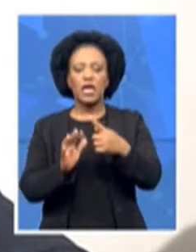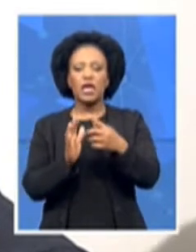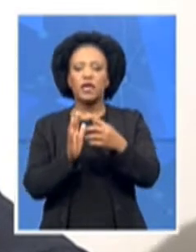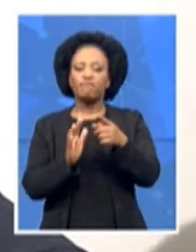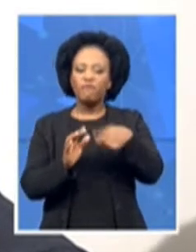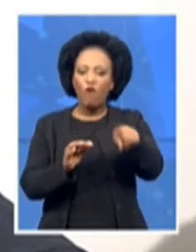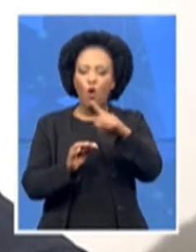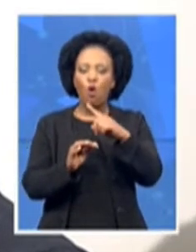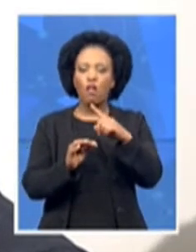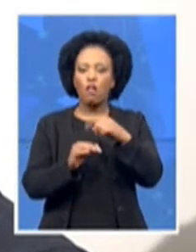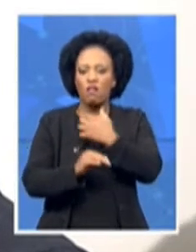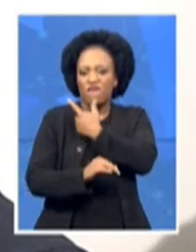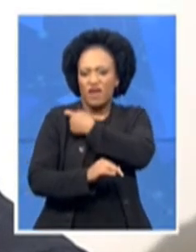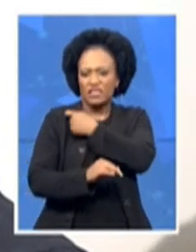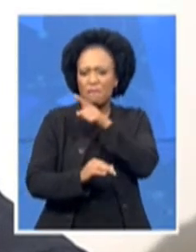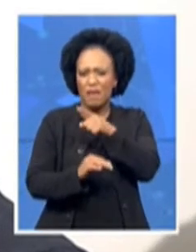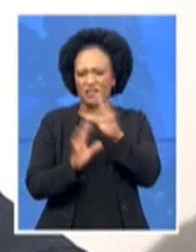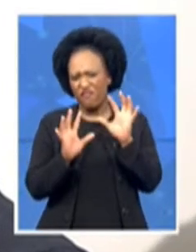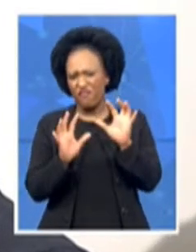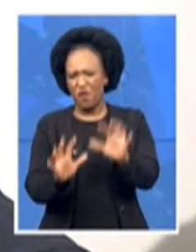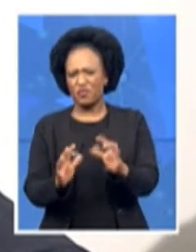we did the story about that, and